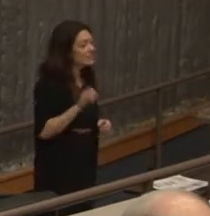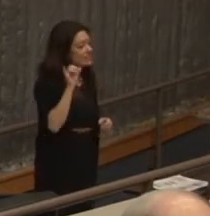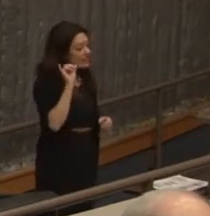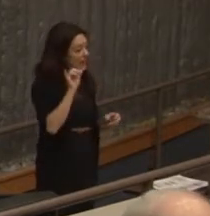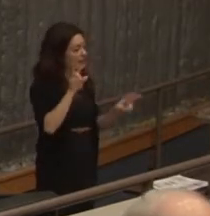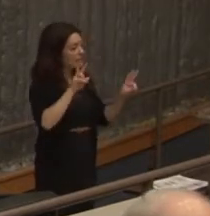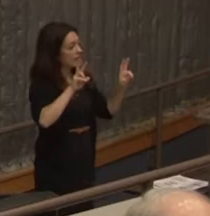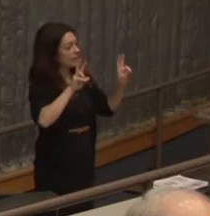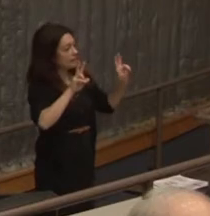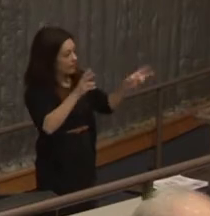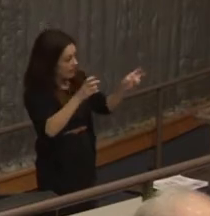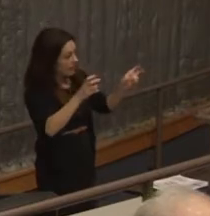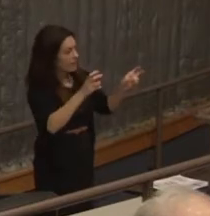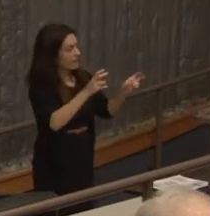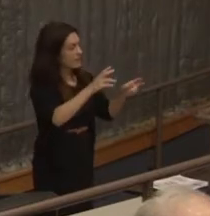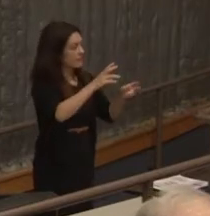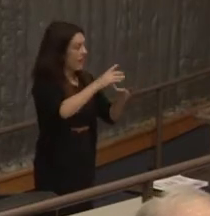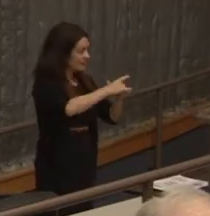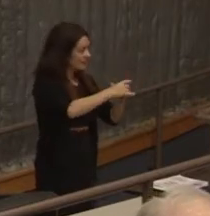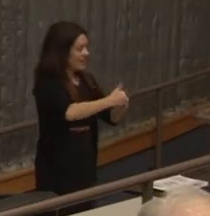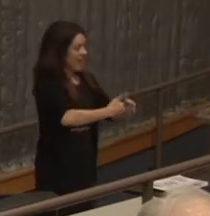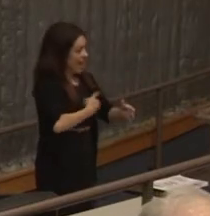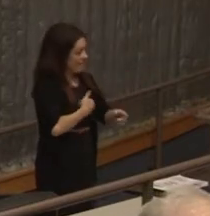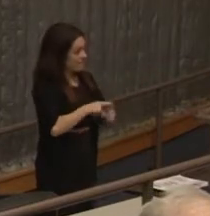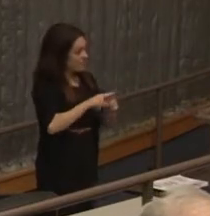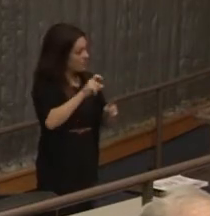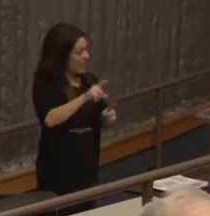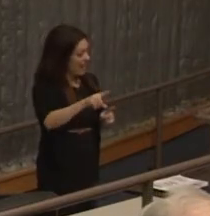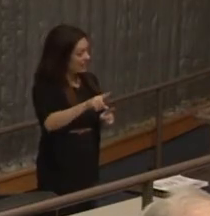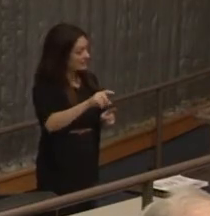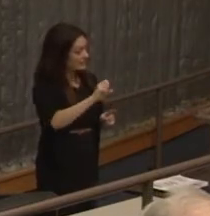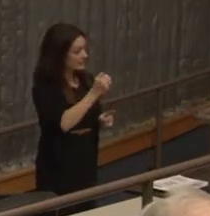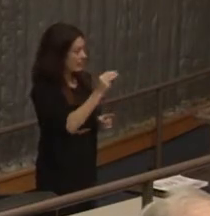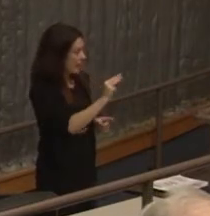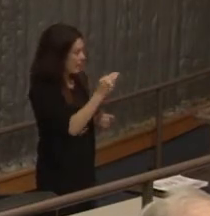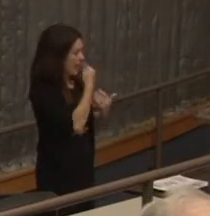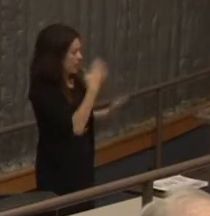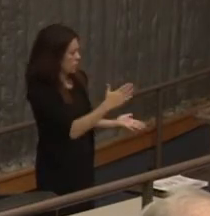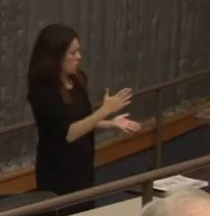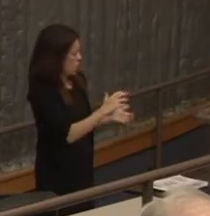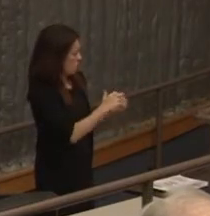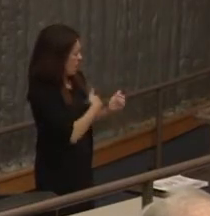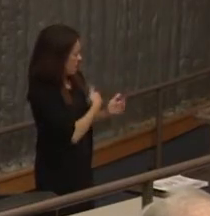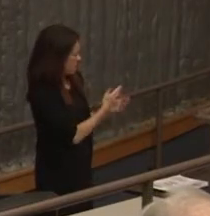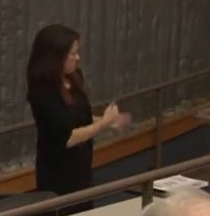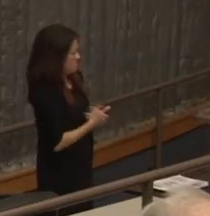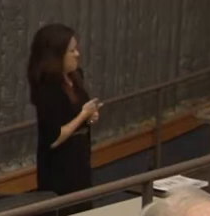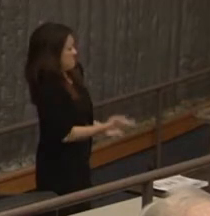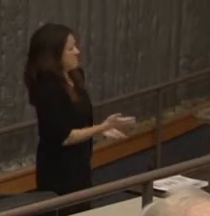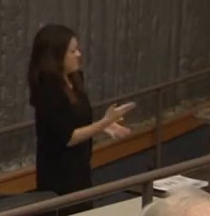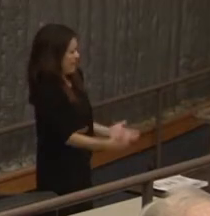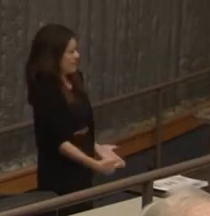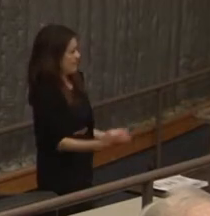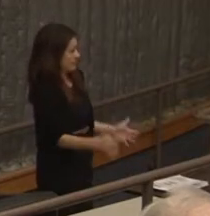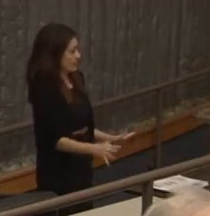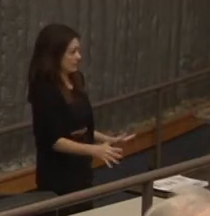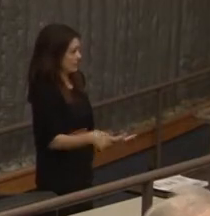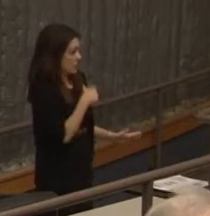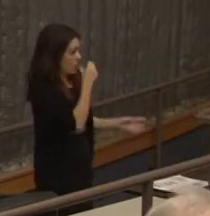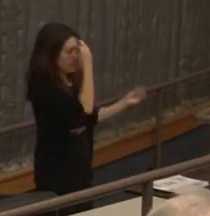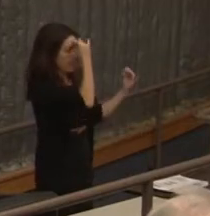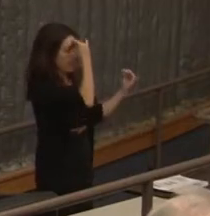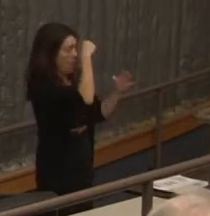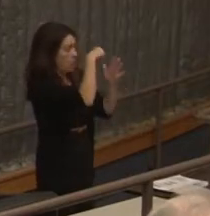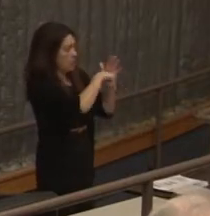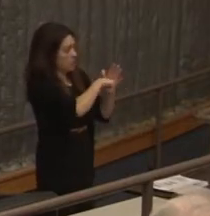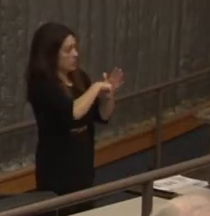something. If you ask him, he will say, how should I know? I just paint them. And he's not joking, he's serious.